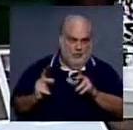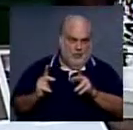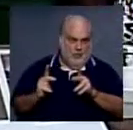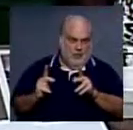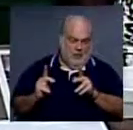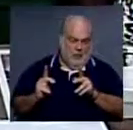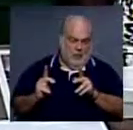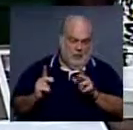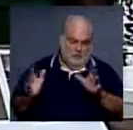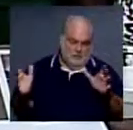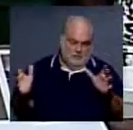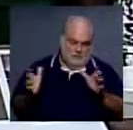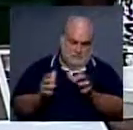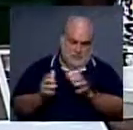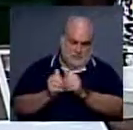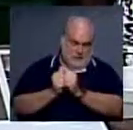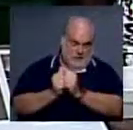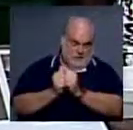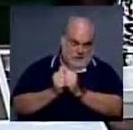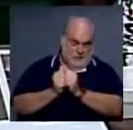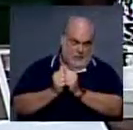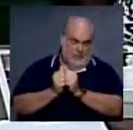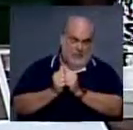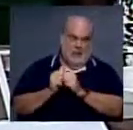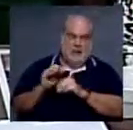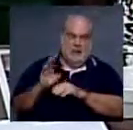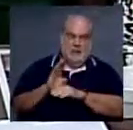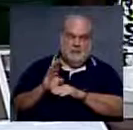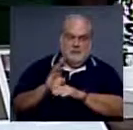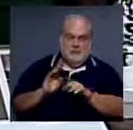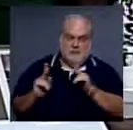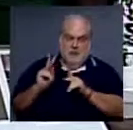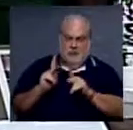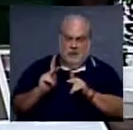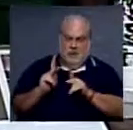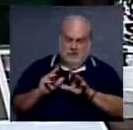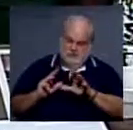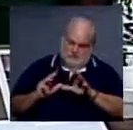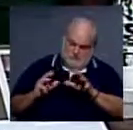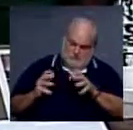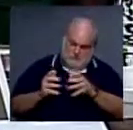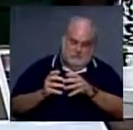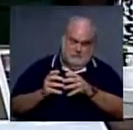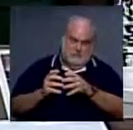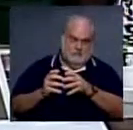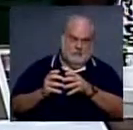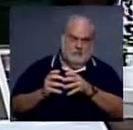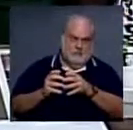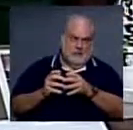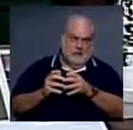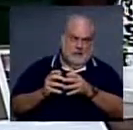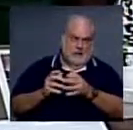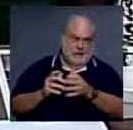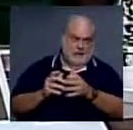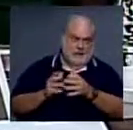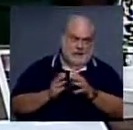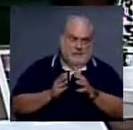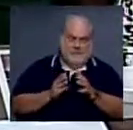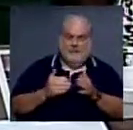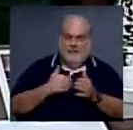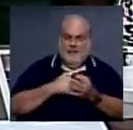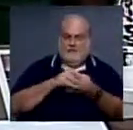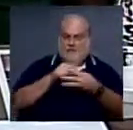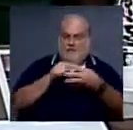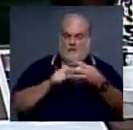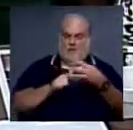the community, business people, just a whole group of people are meeting, and they've got 4